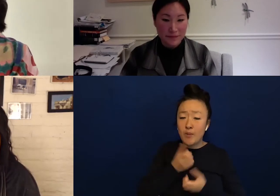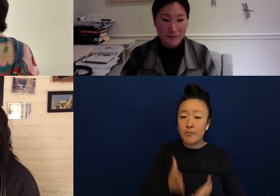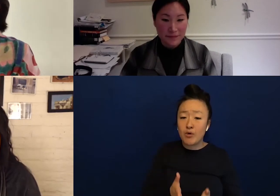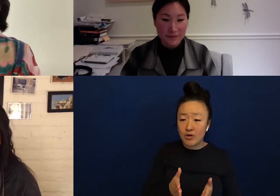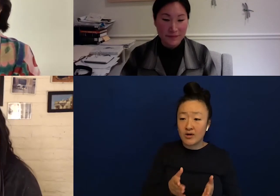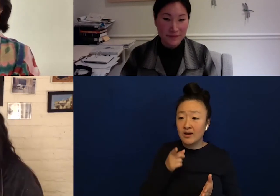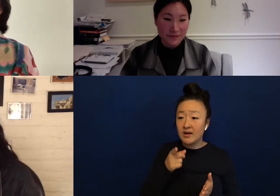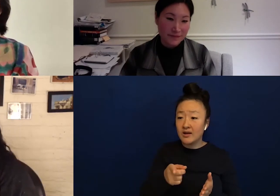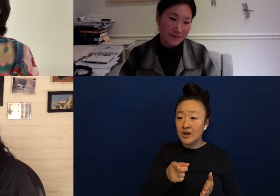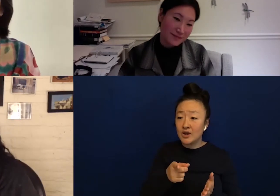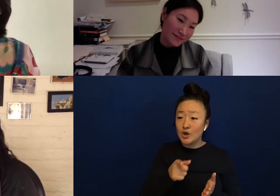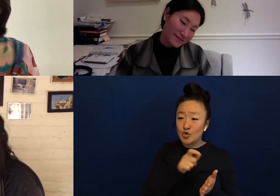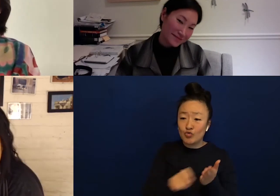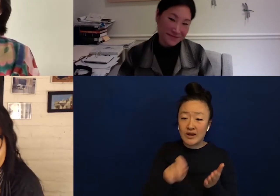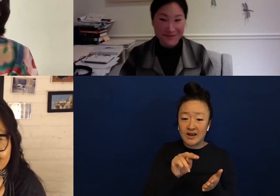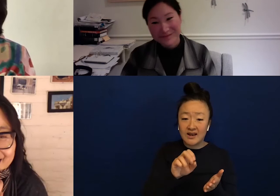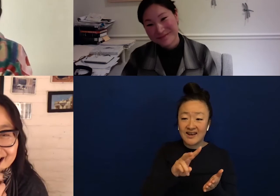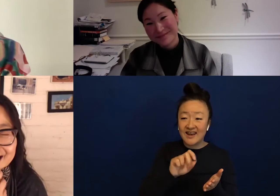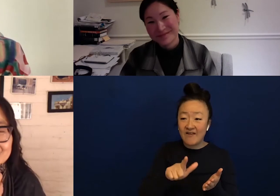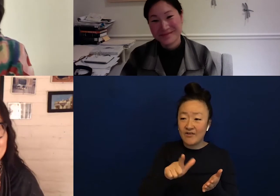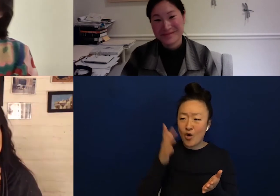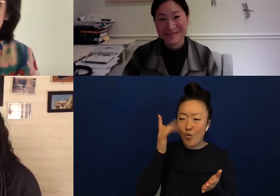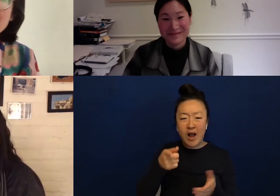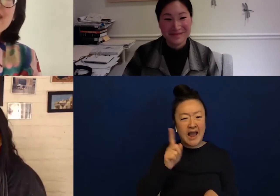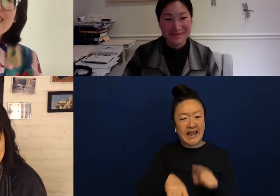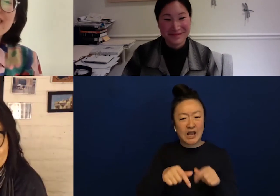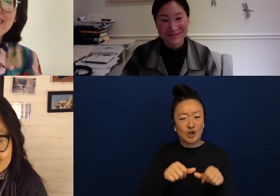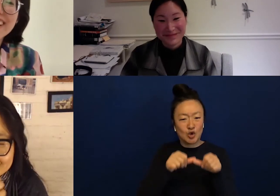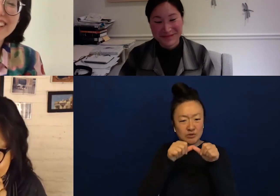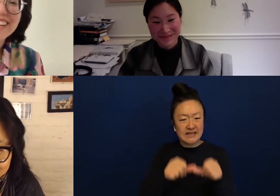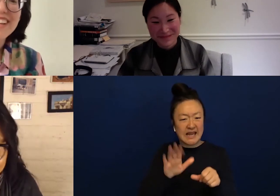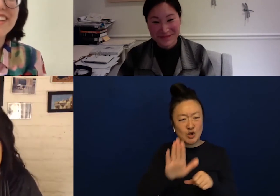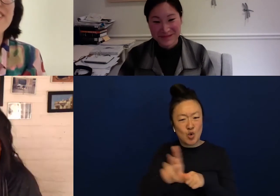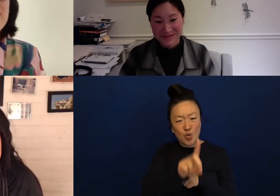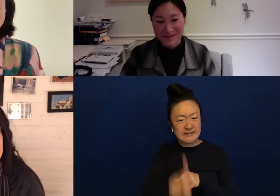damned lane? This is verbatim from Ed. Wait, in my own damn lane?